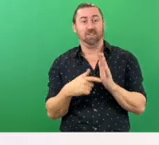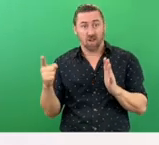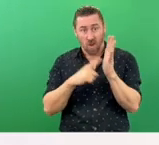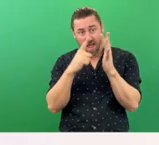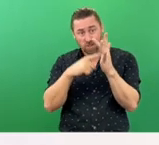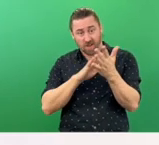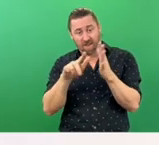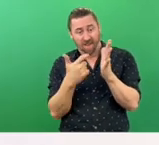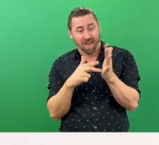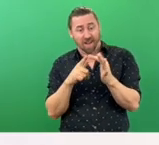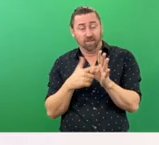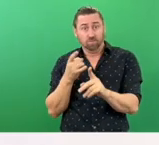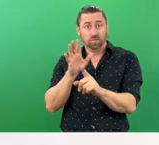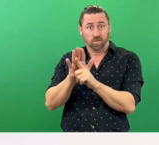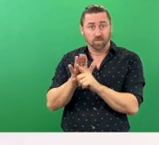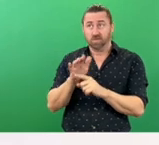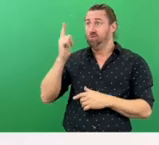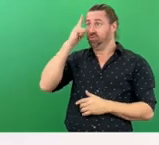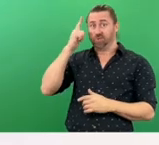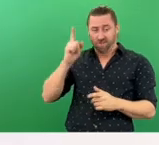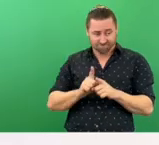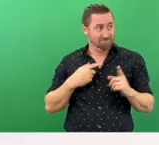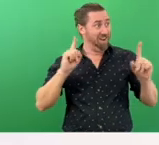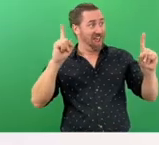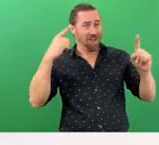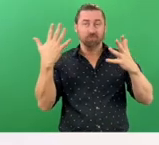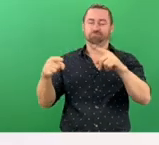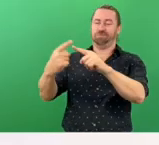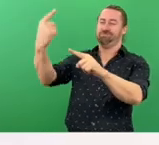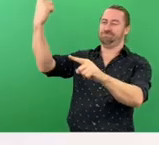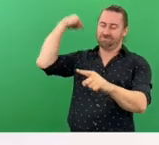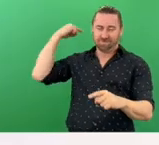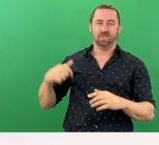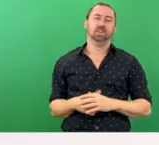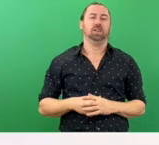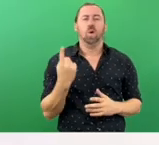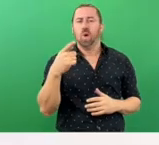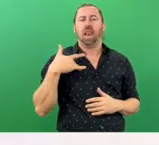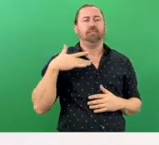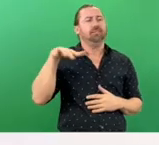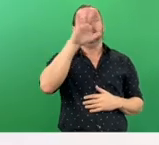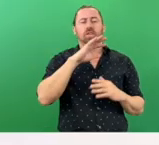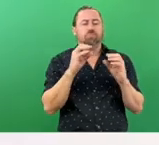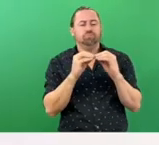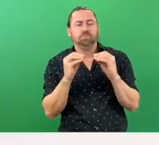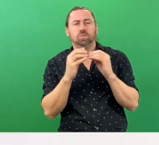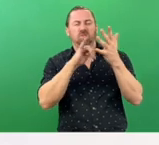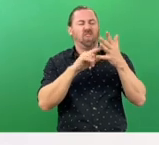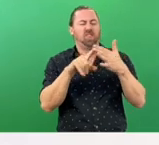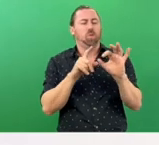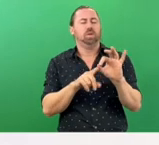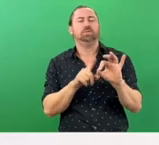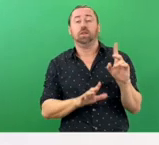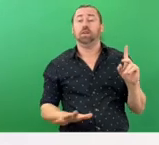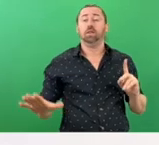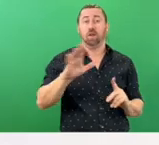L.J. Harvey was a teacher at the same institution where I teach today. And all of you who live in Brisbane or in